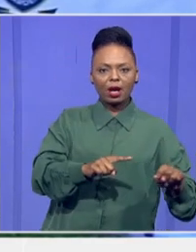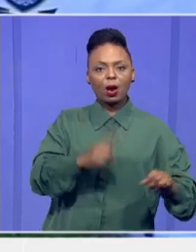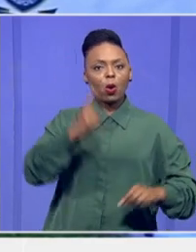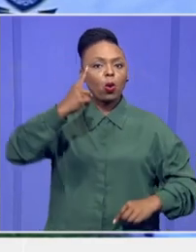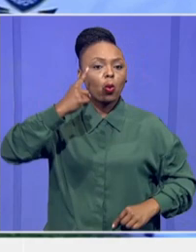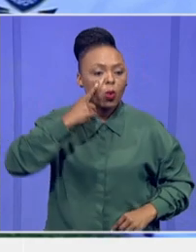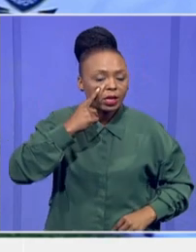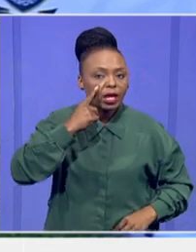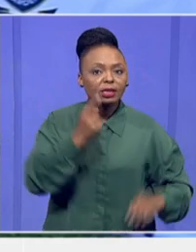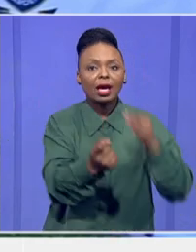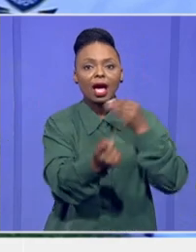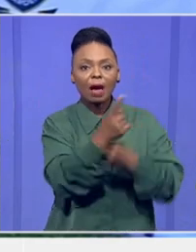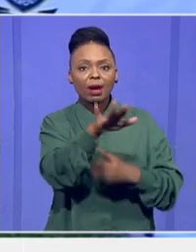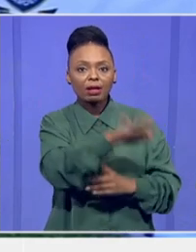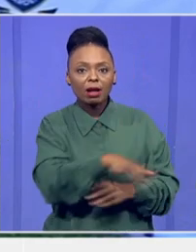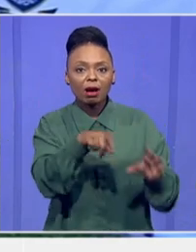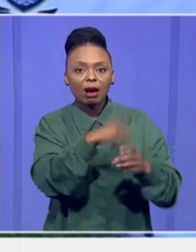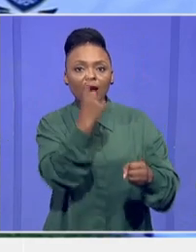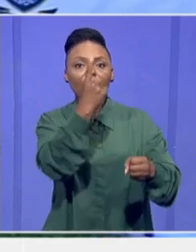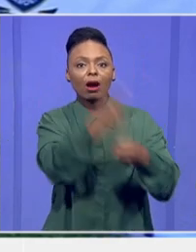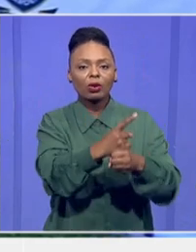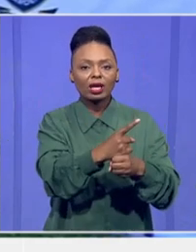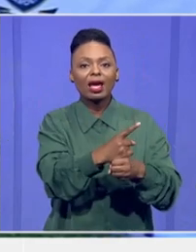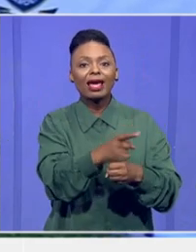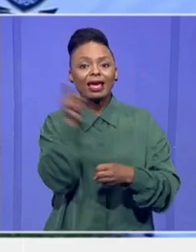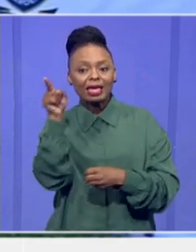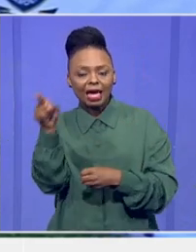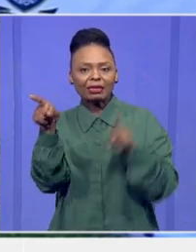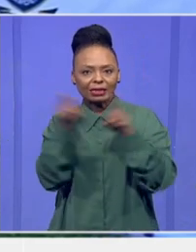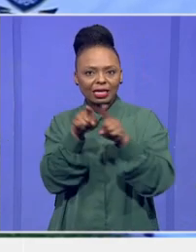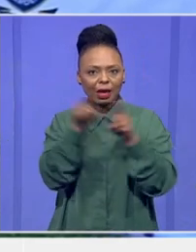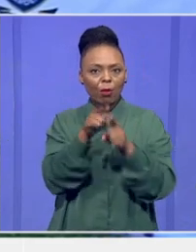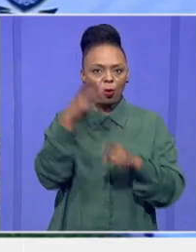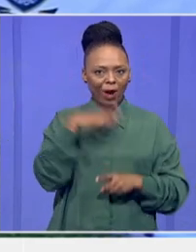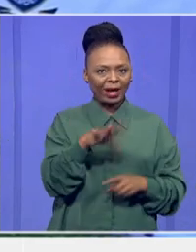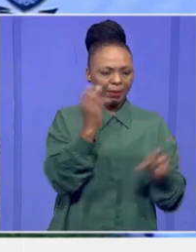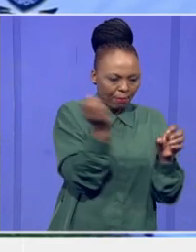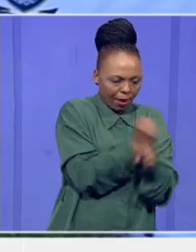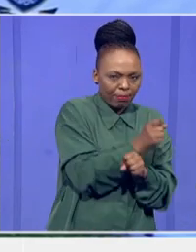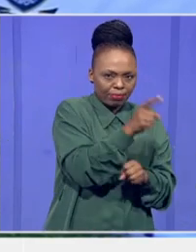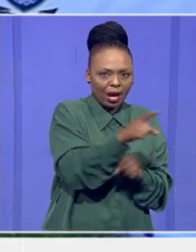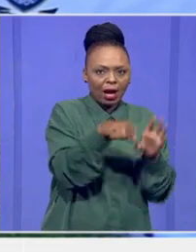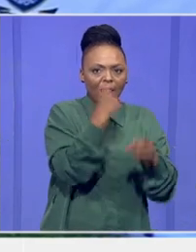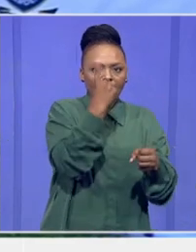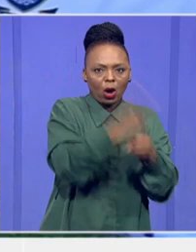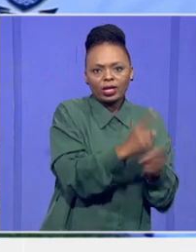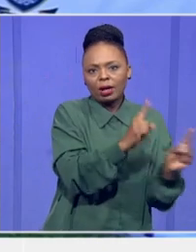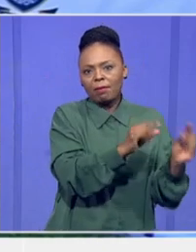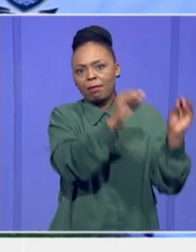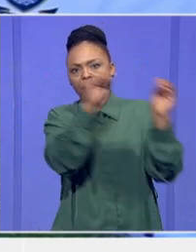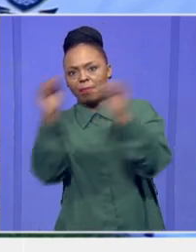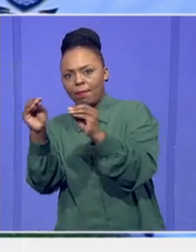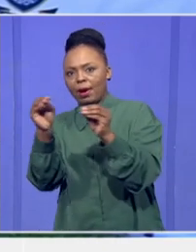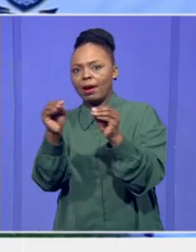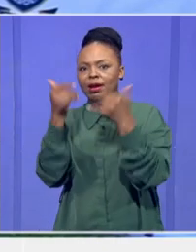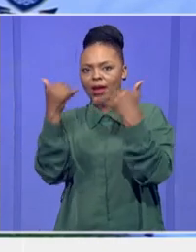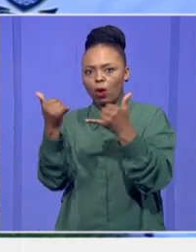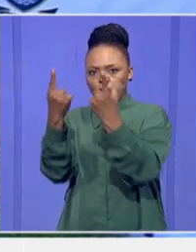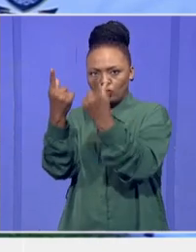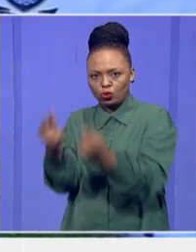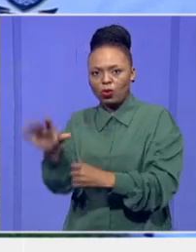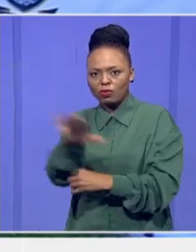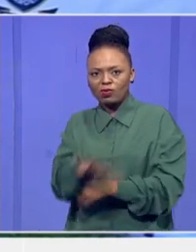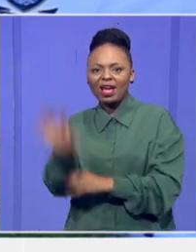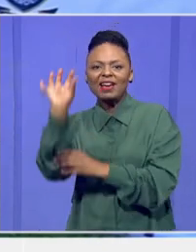is happening here with the intention of then going and doing the same thing in the Free